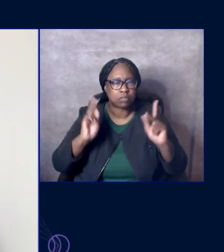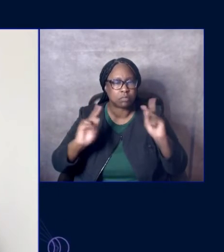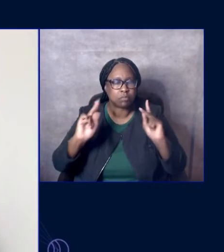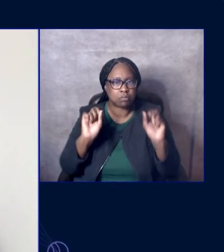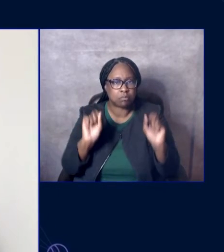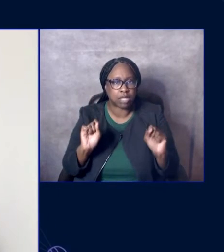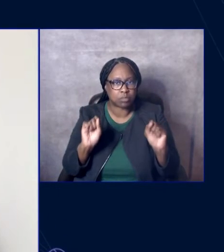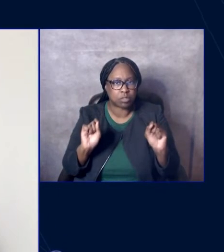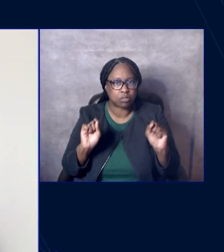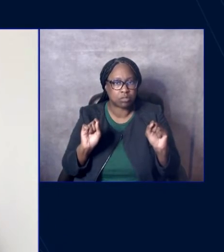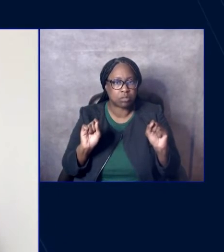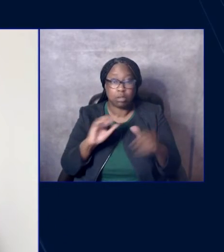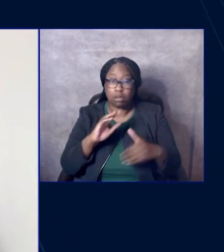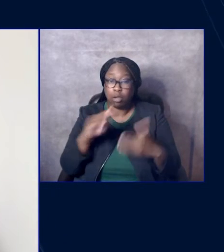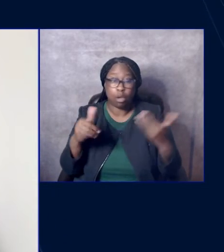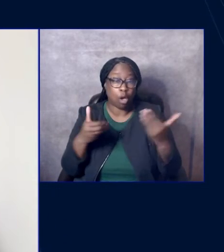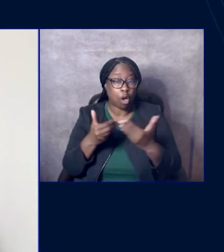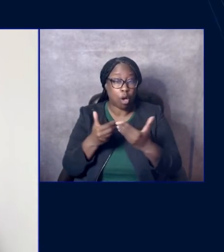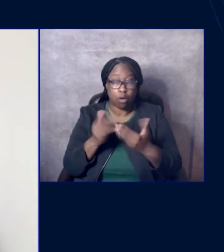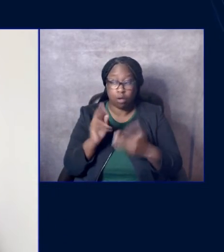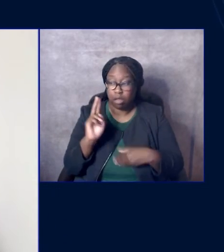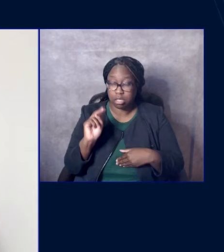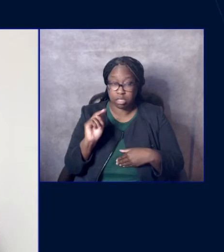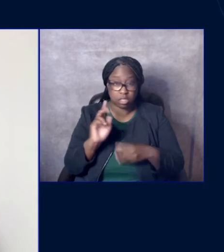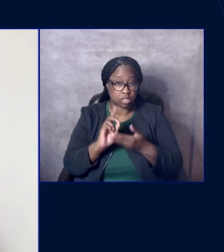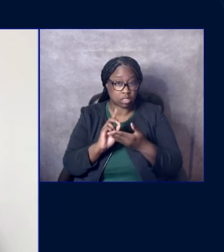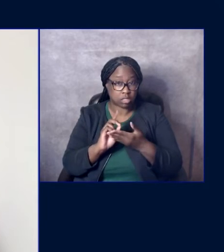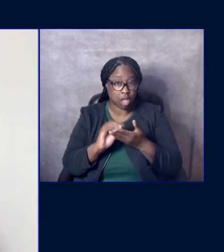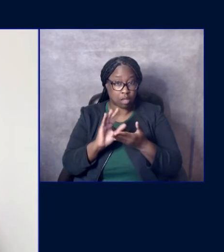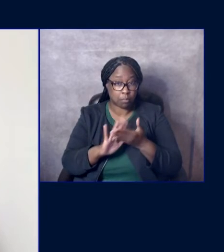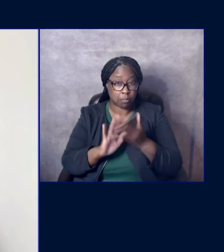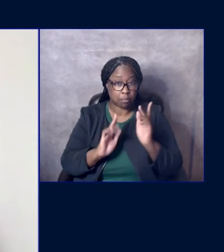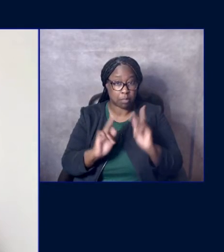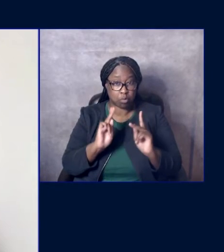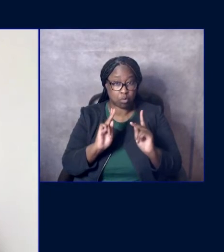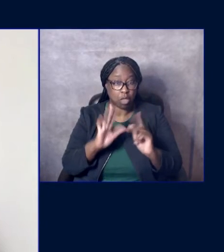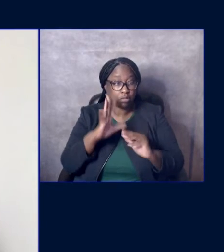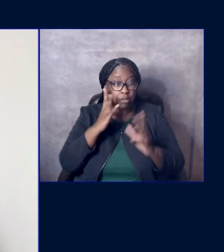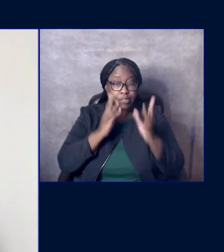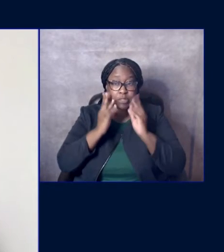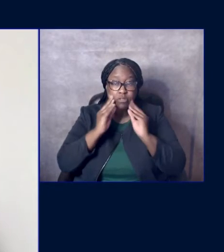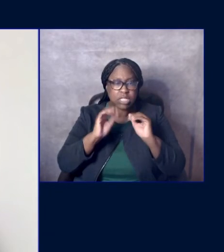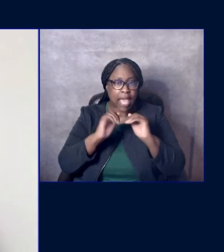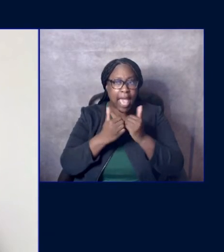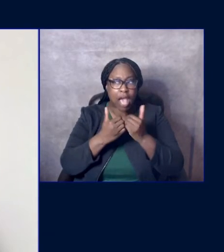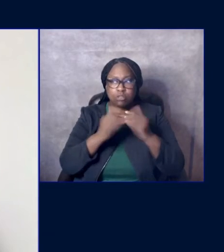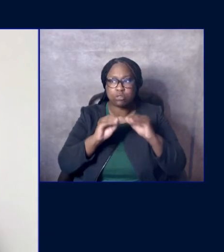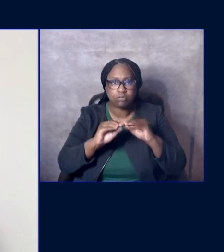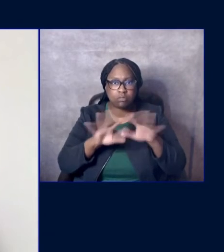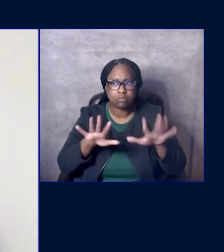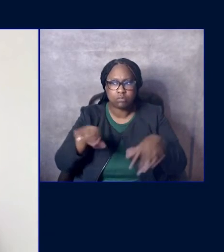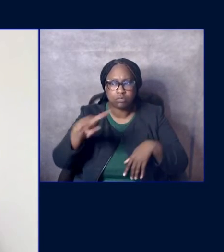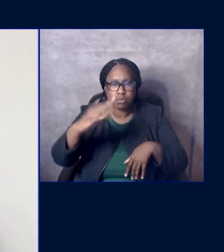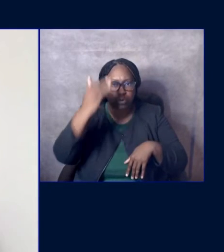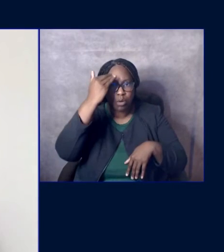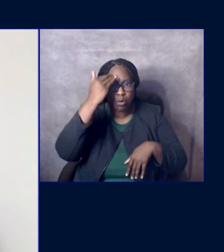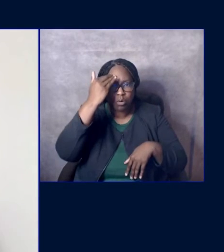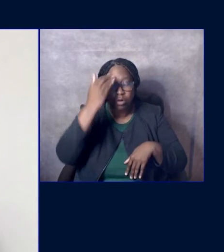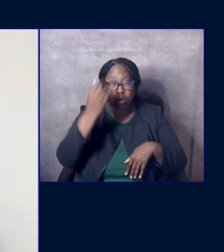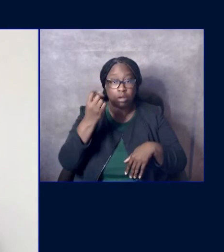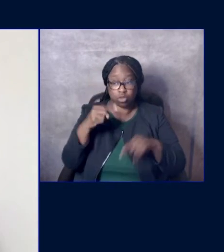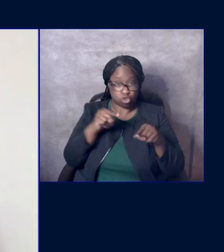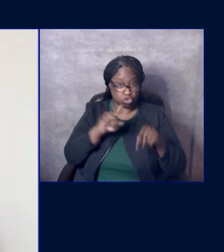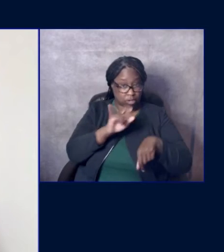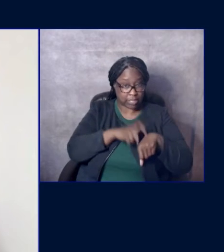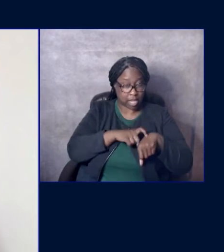all undocumented people known, because at those same times, as we were waiting for this decision, Congress was making really important decisions about